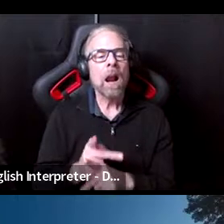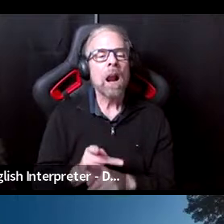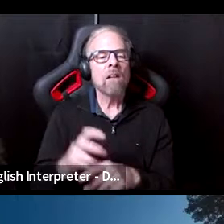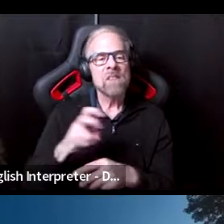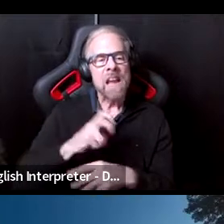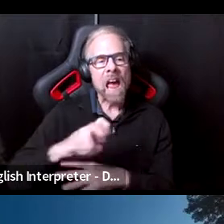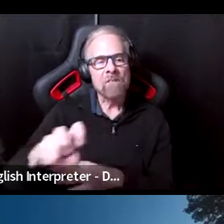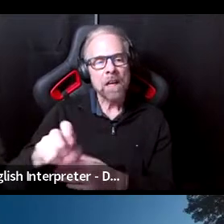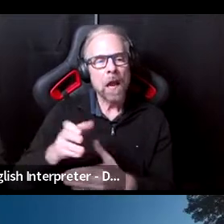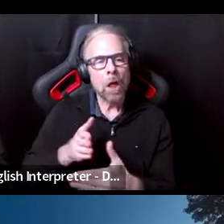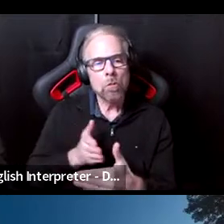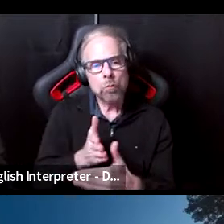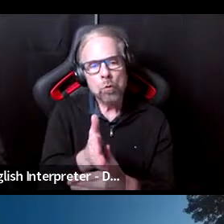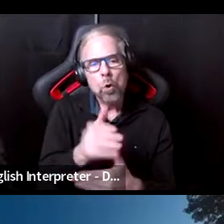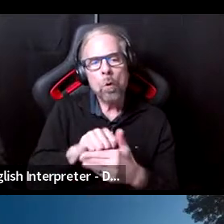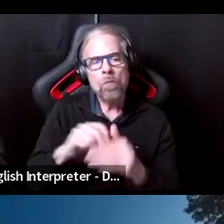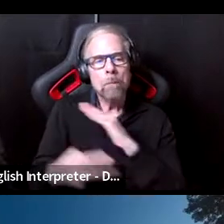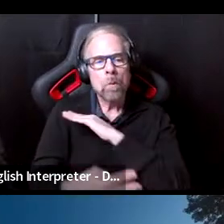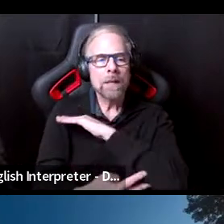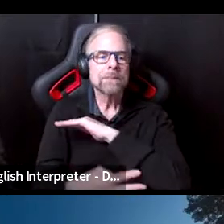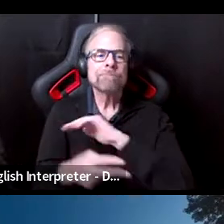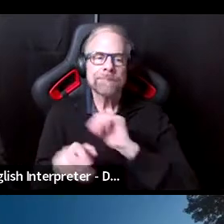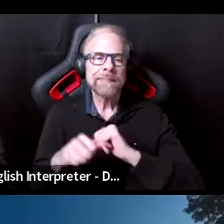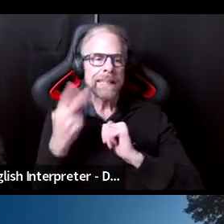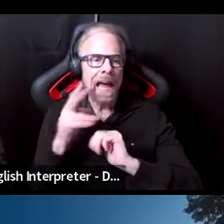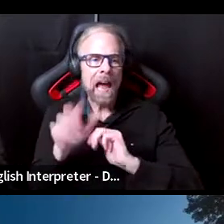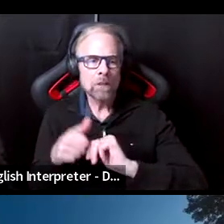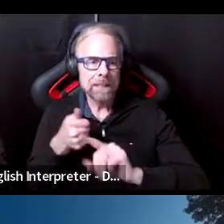bridge. Great, thank you.